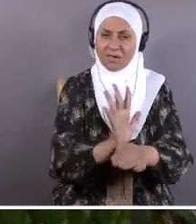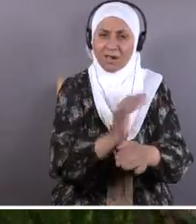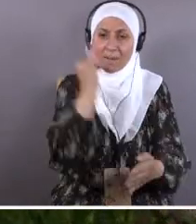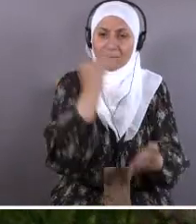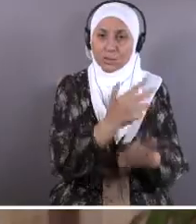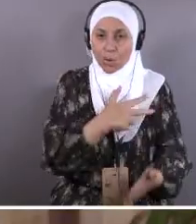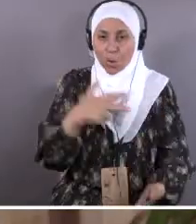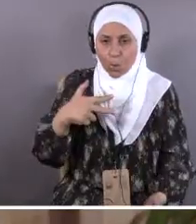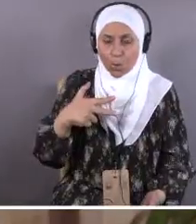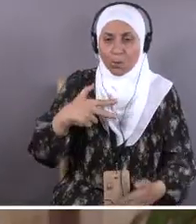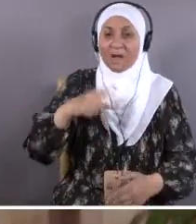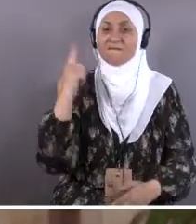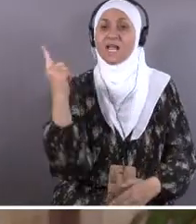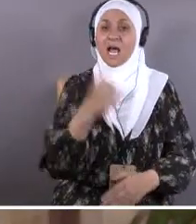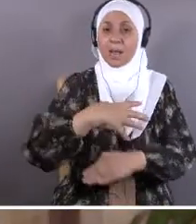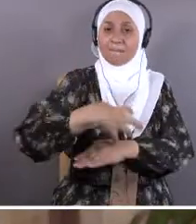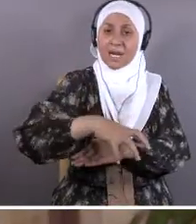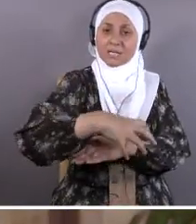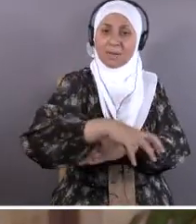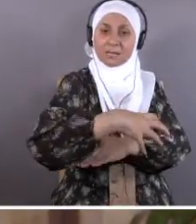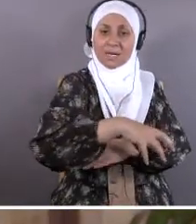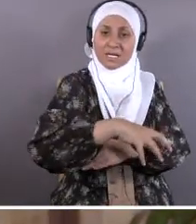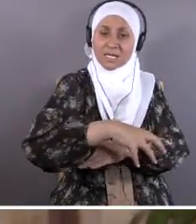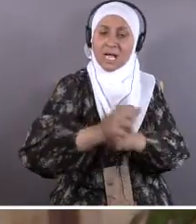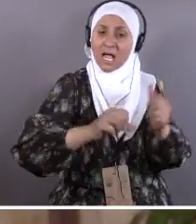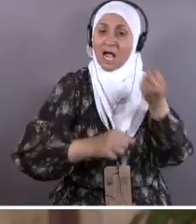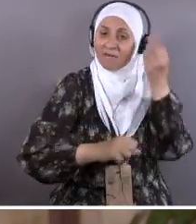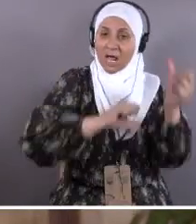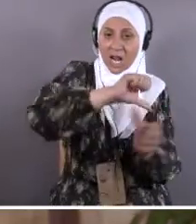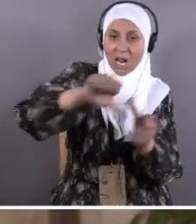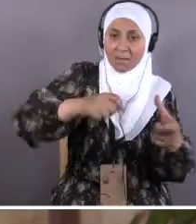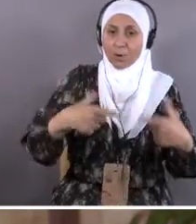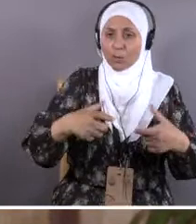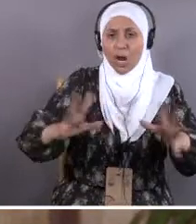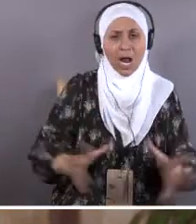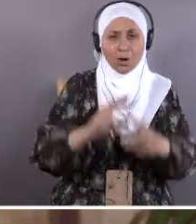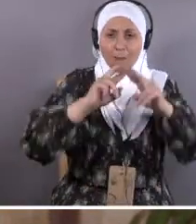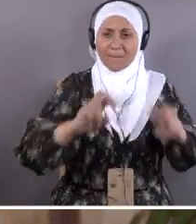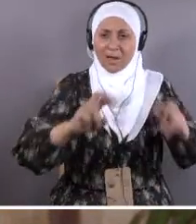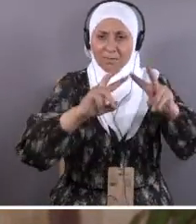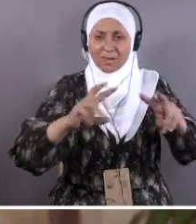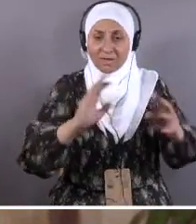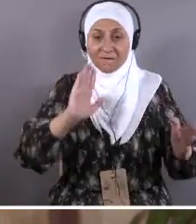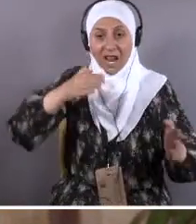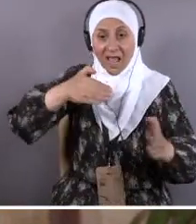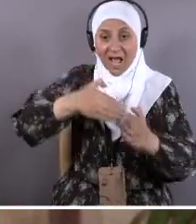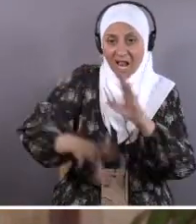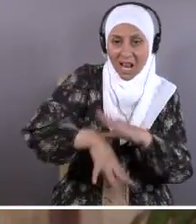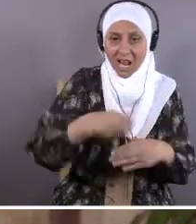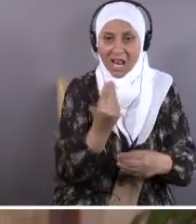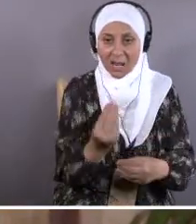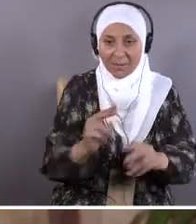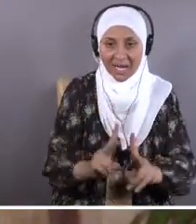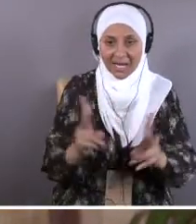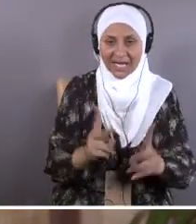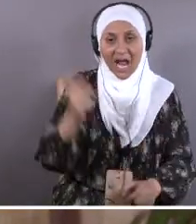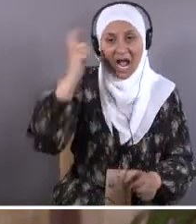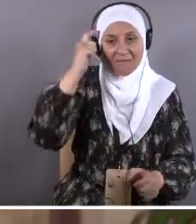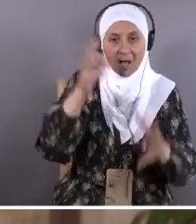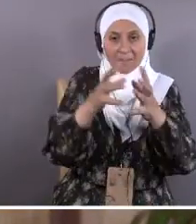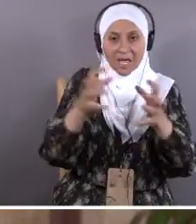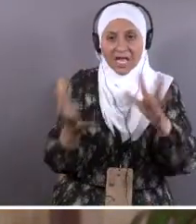to facilitate the sharing of research, innovation, and insights, and gain a deeper understanding of the environmental challenges